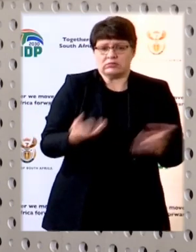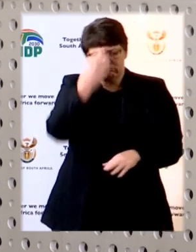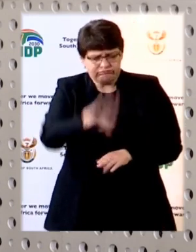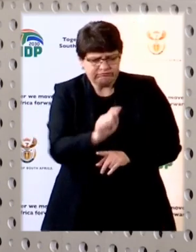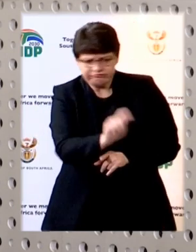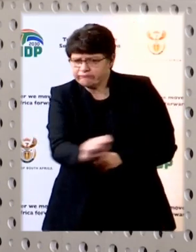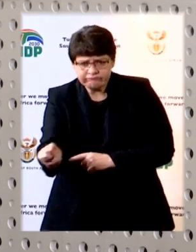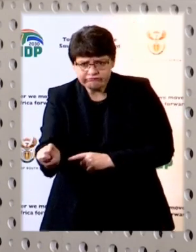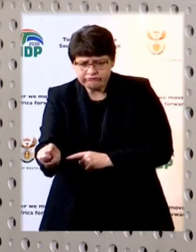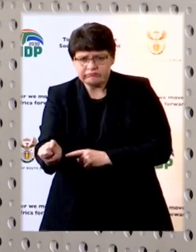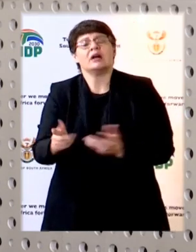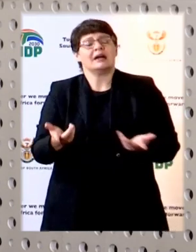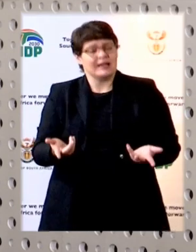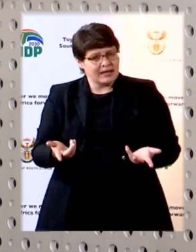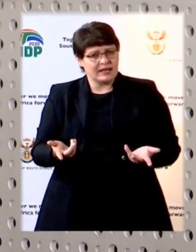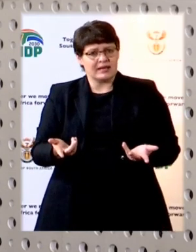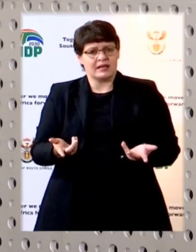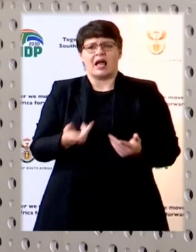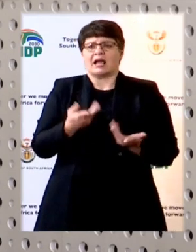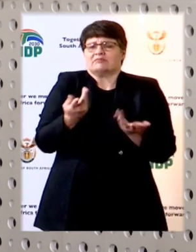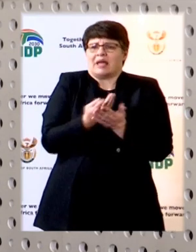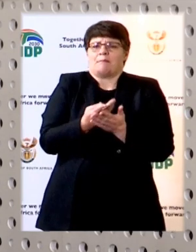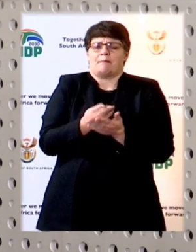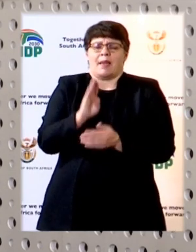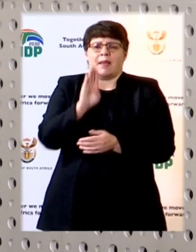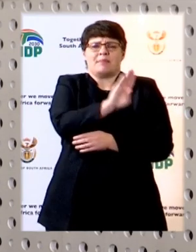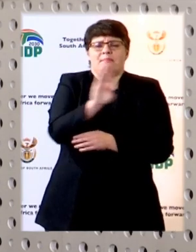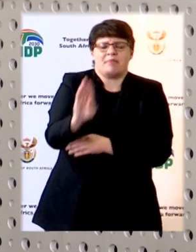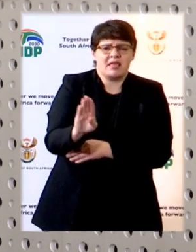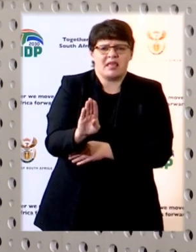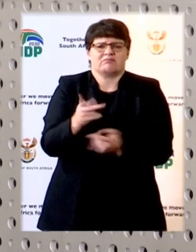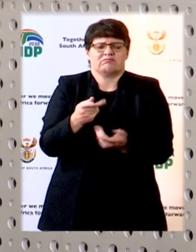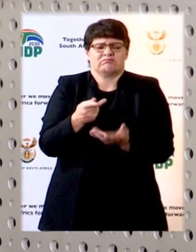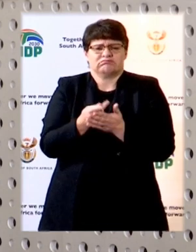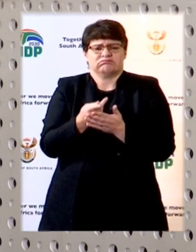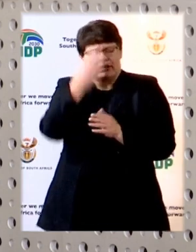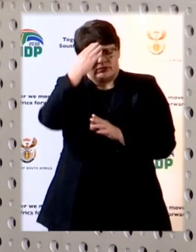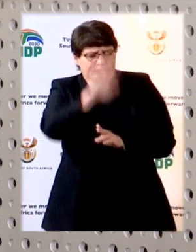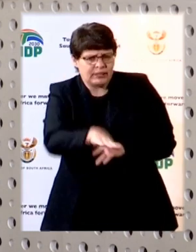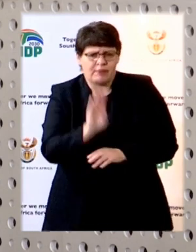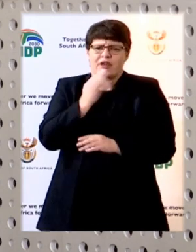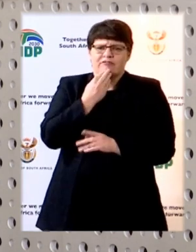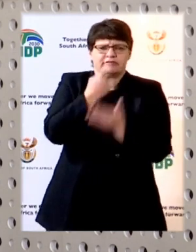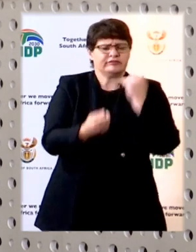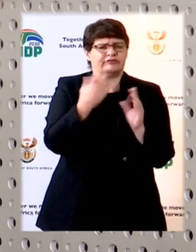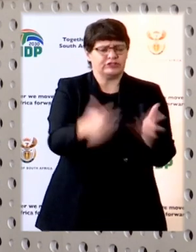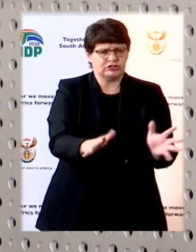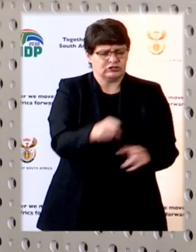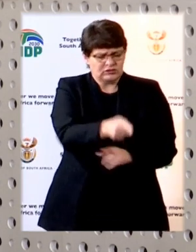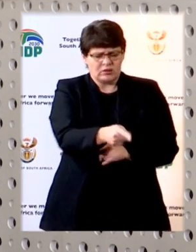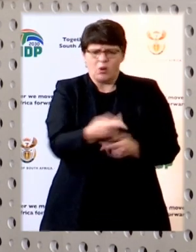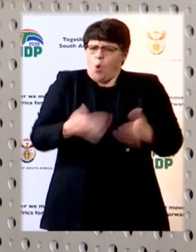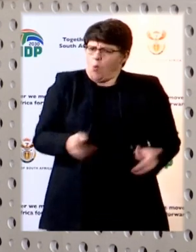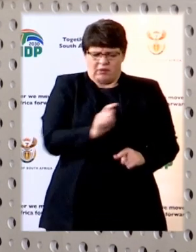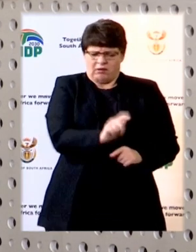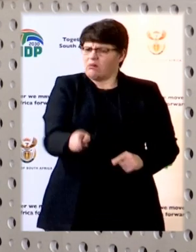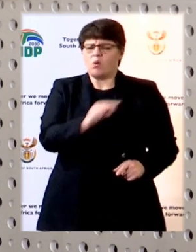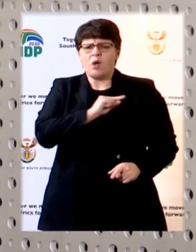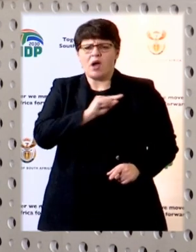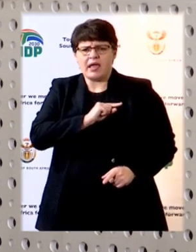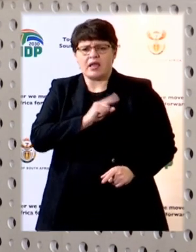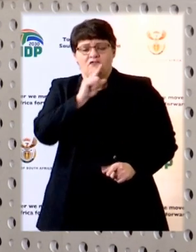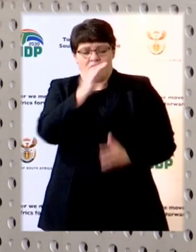any facilities such as accommodation, B&Bs and all that, they are only open for the purposes